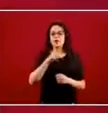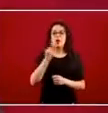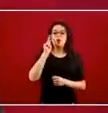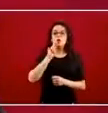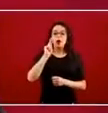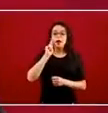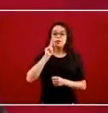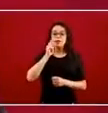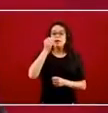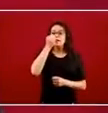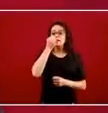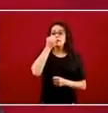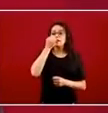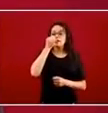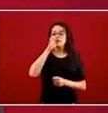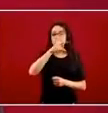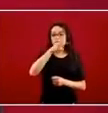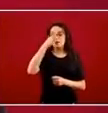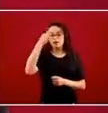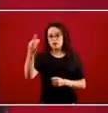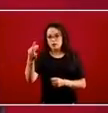and we take